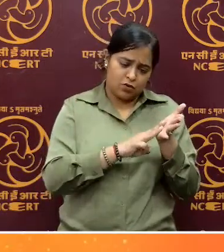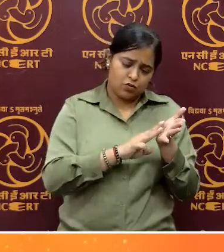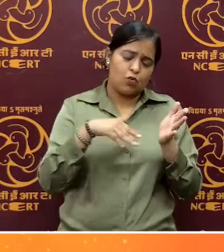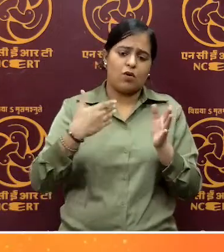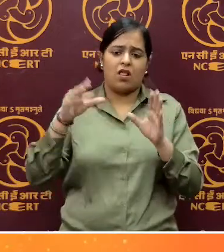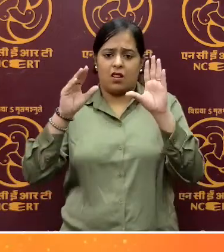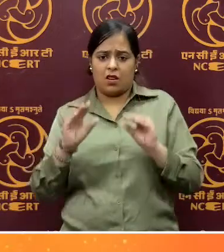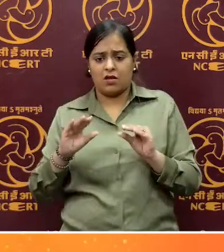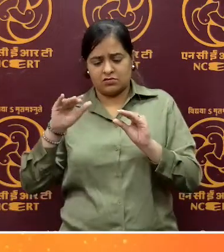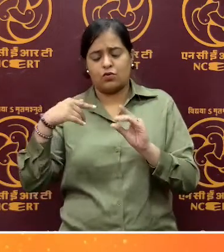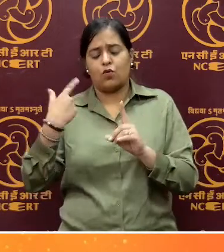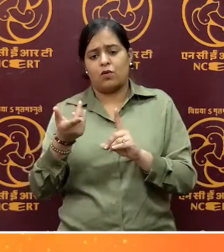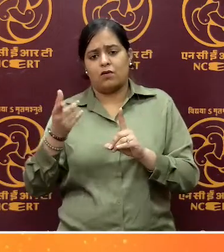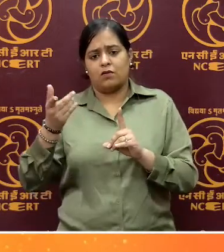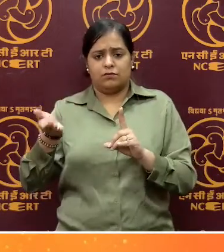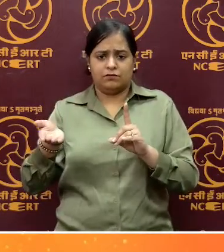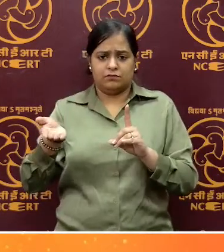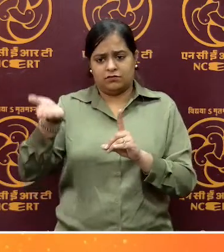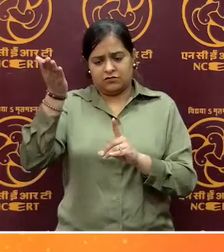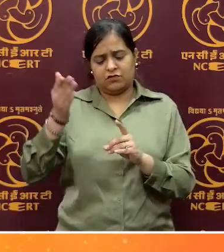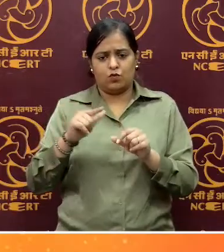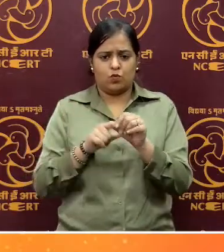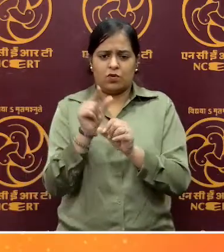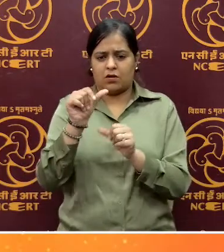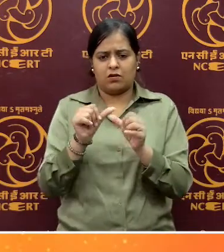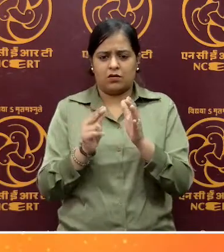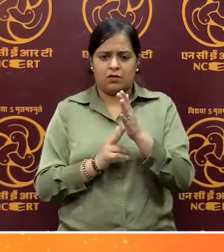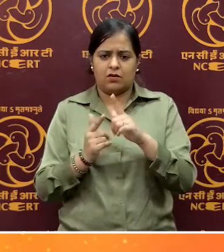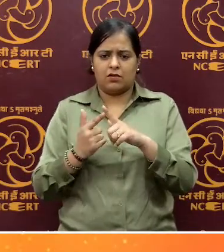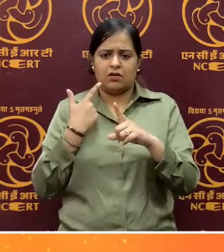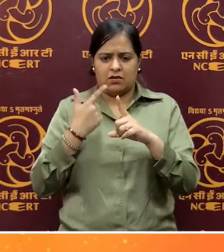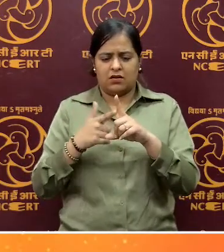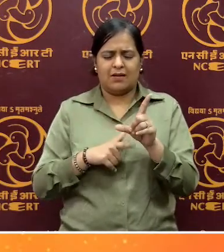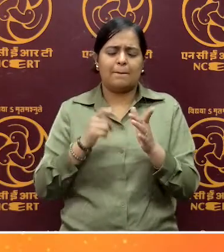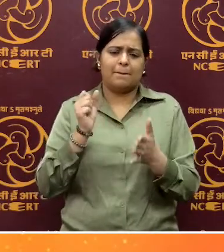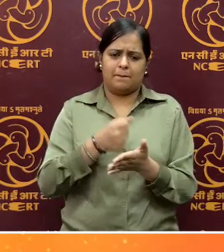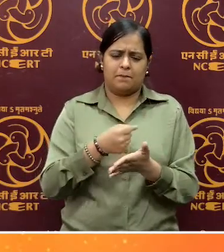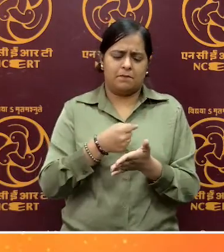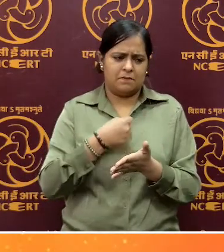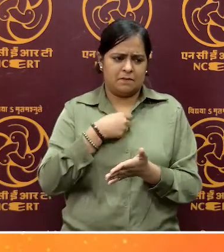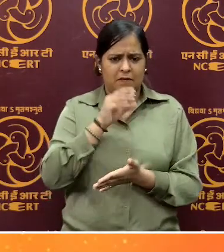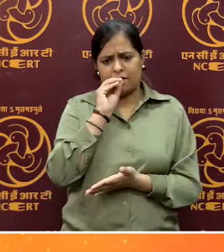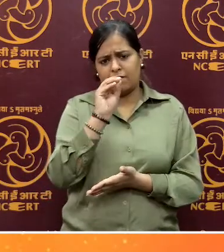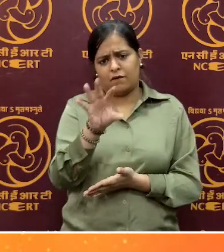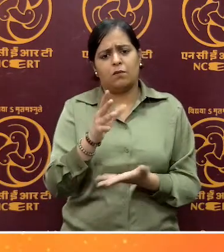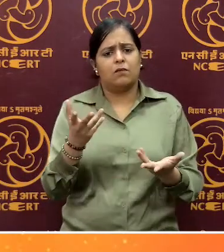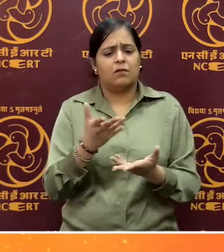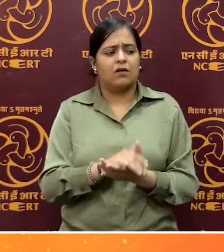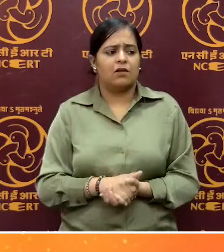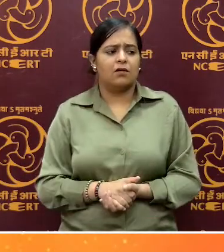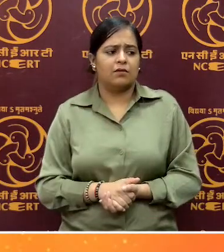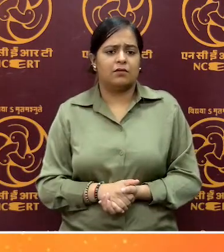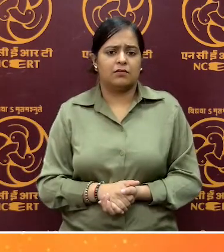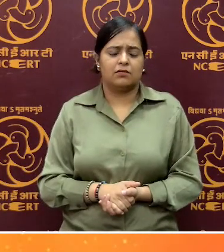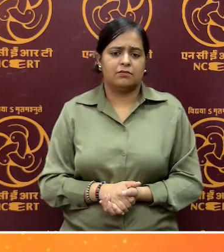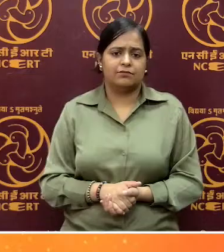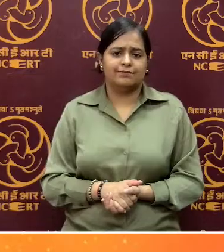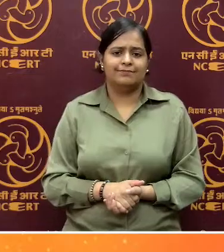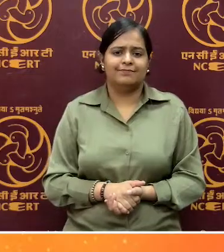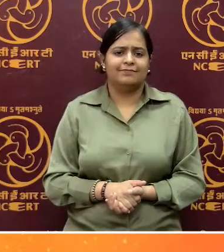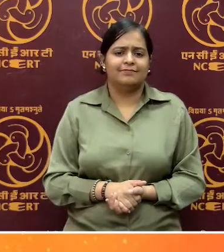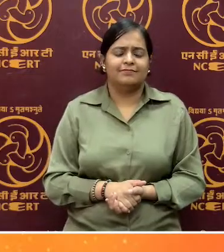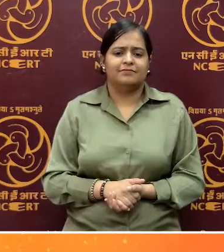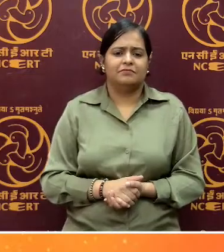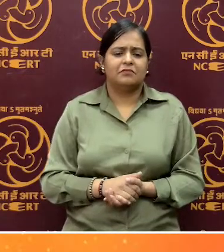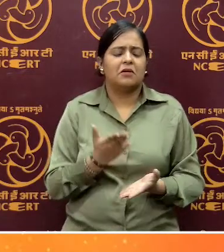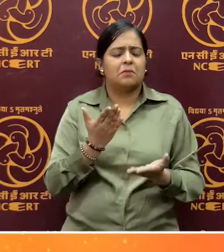direction is known as vector quantities. Okay? So the basic information of vectors, actually they have, most